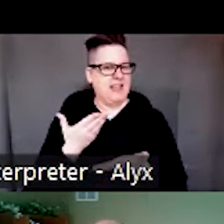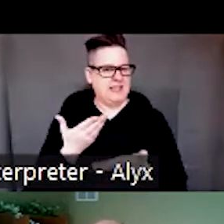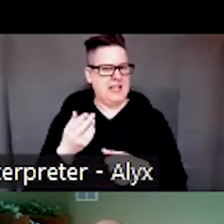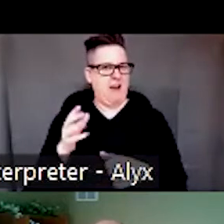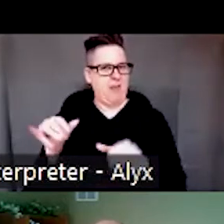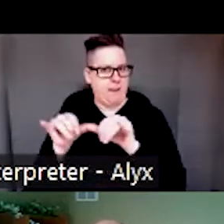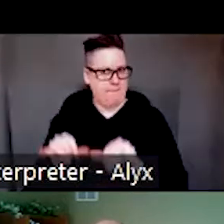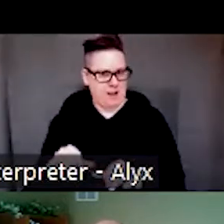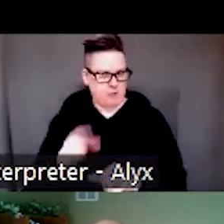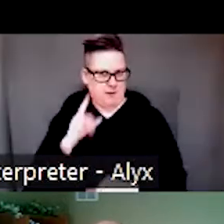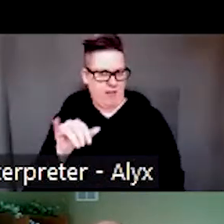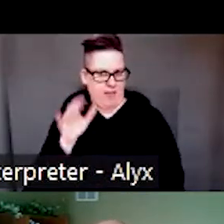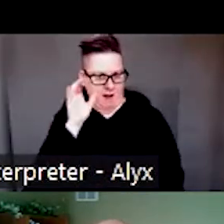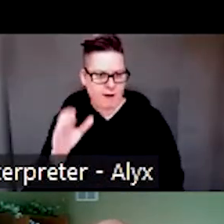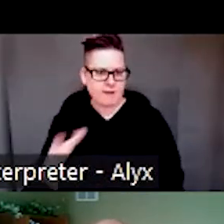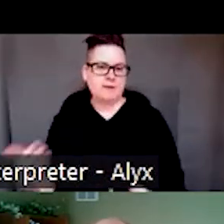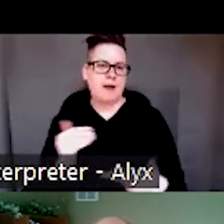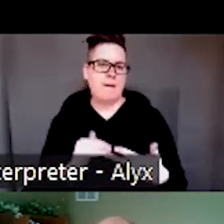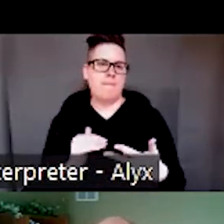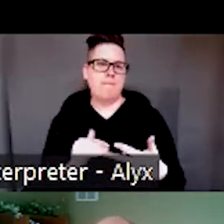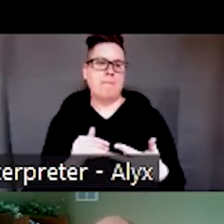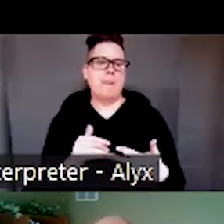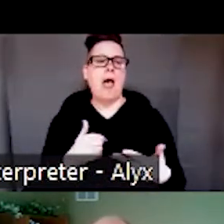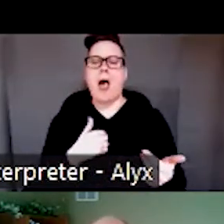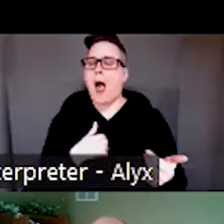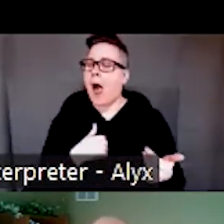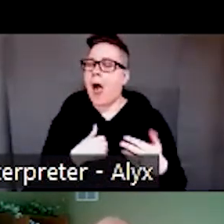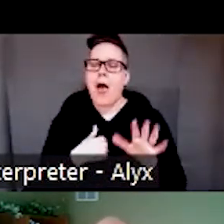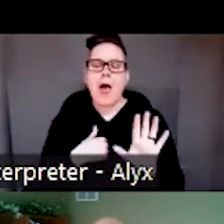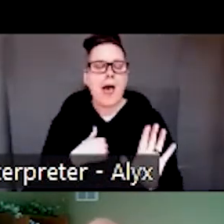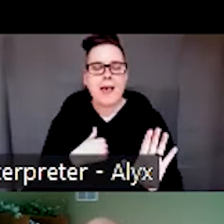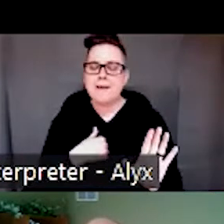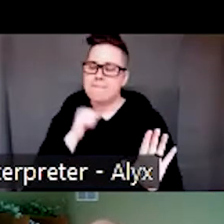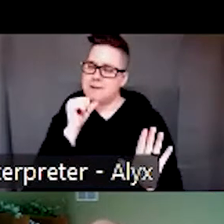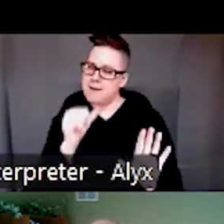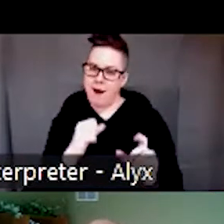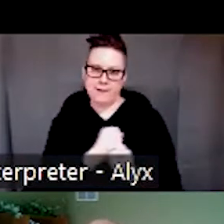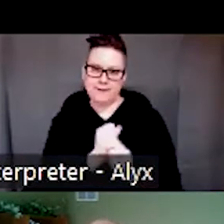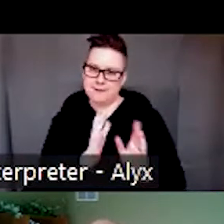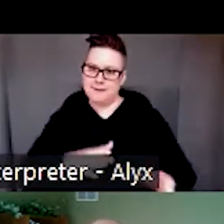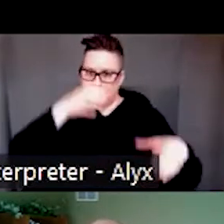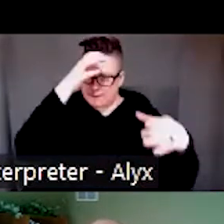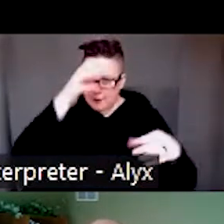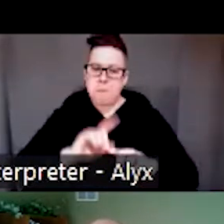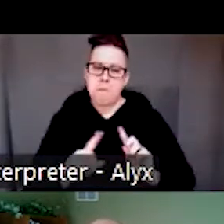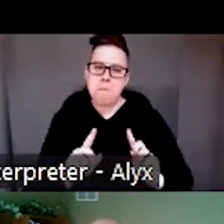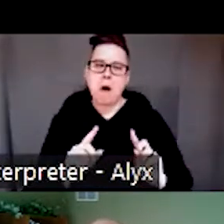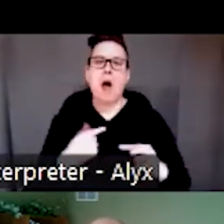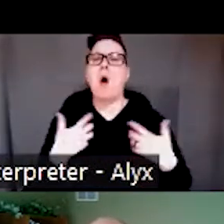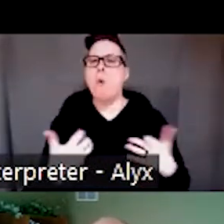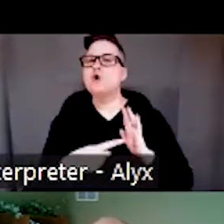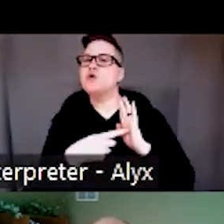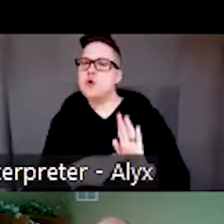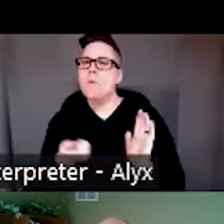measurement of this construct. And I am not by any stretch a statistician, but I would like to show you a